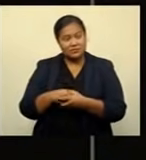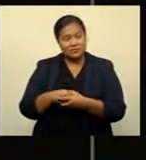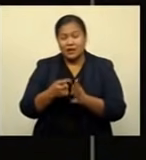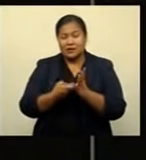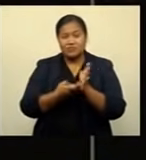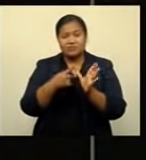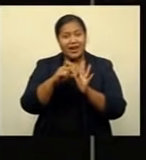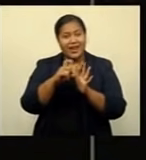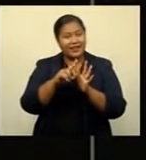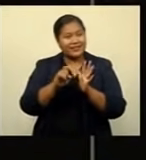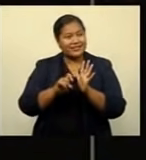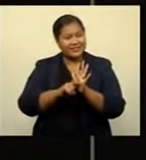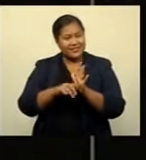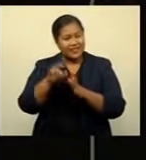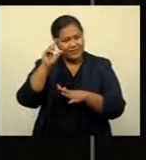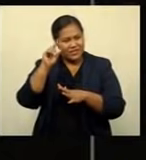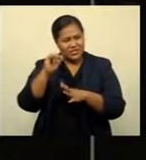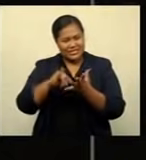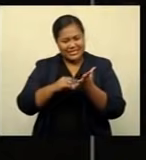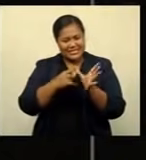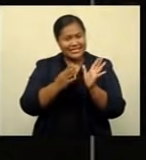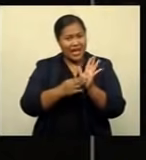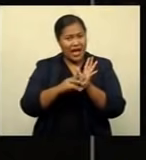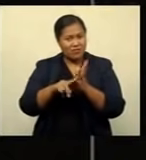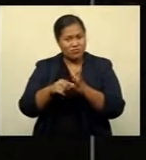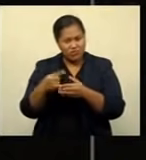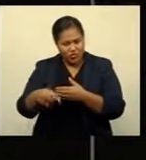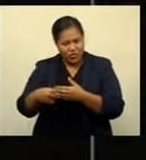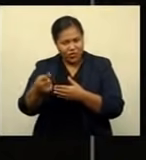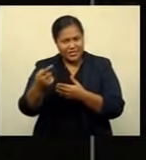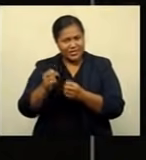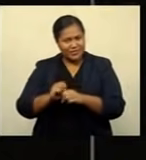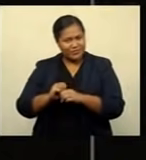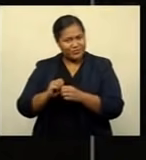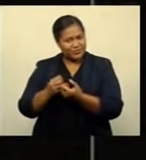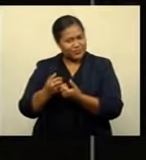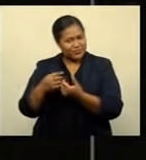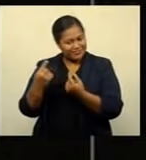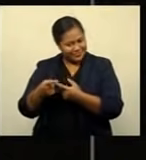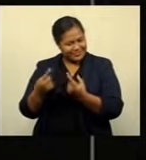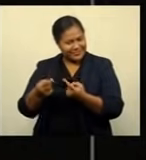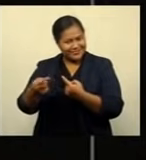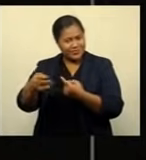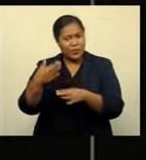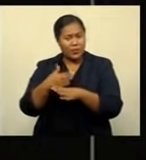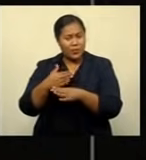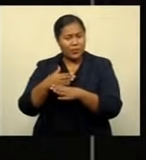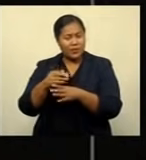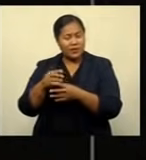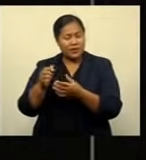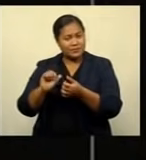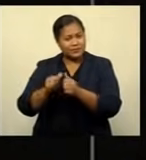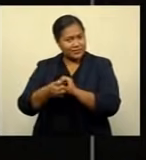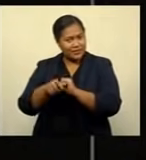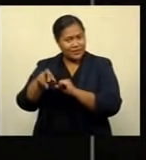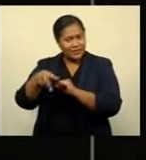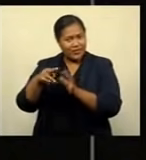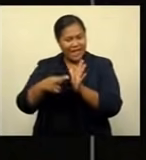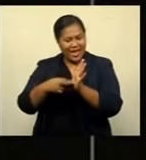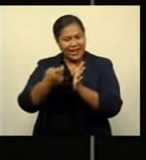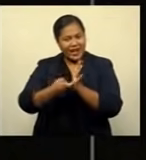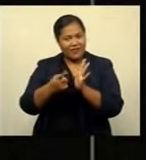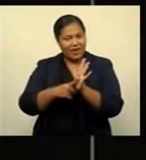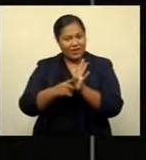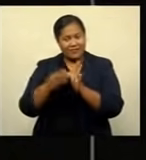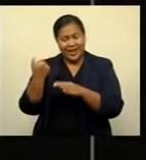Raiders Fijian winger Semi Valemai continues to shine for the Canberra side in the NRL. Last night he was again on the score sheet